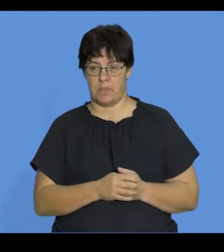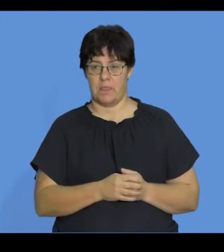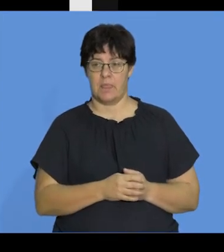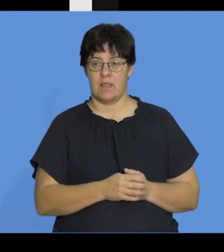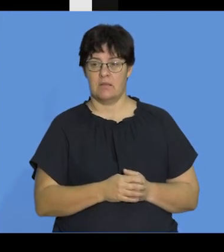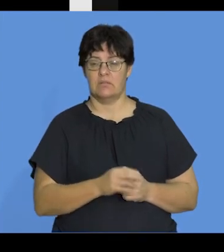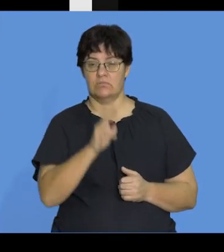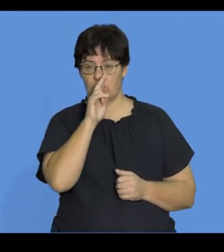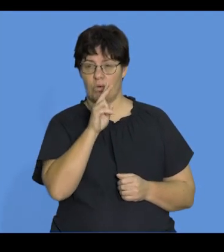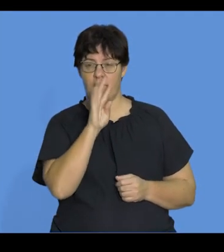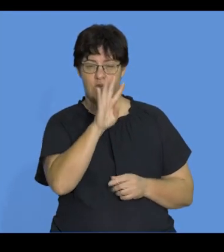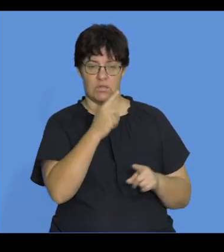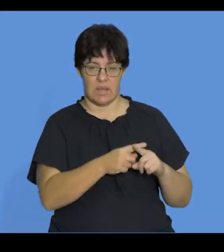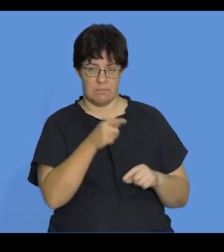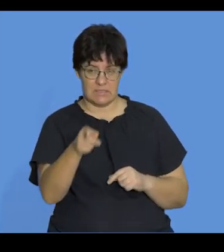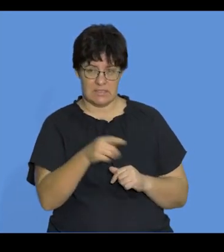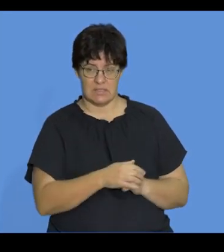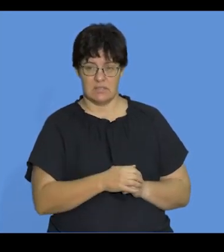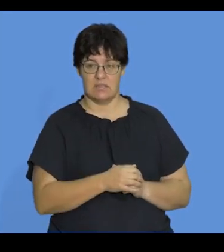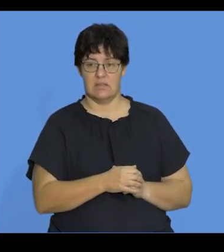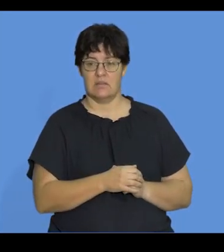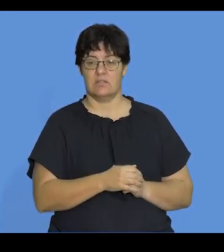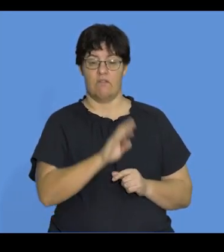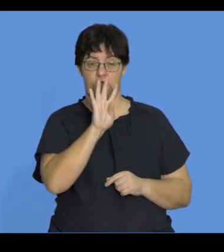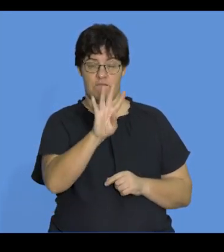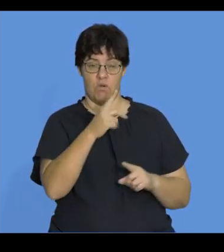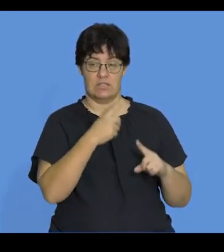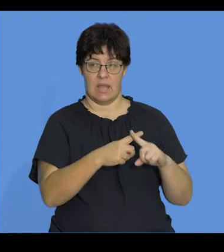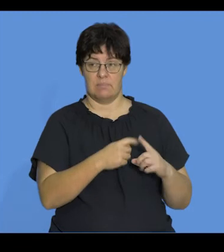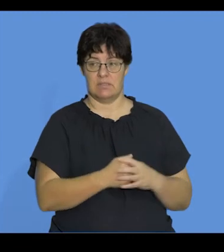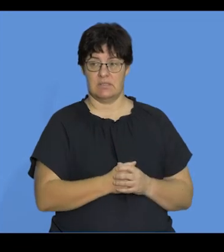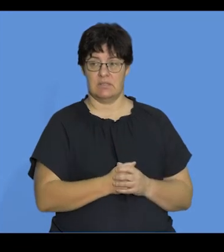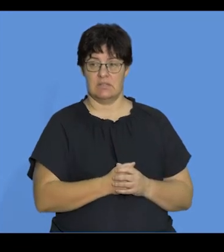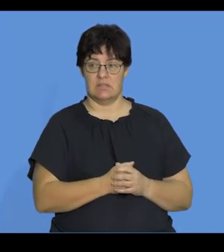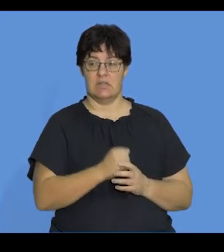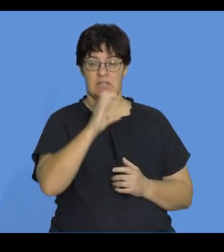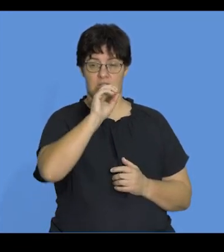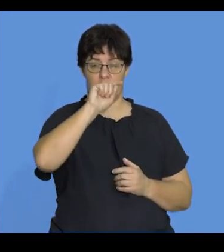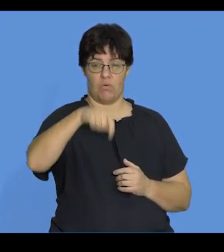we're looking for 4 times that, it's going to be 4 multiplied by